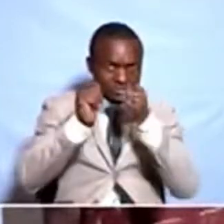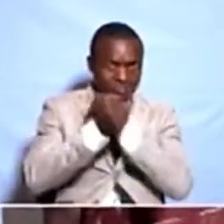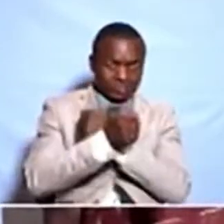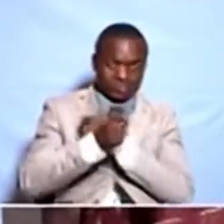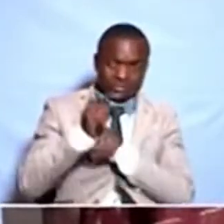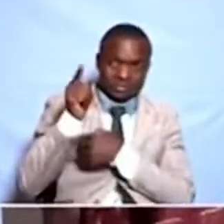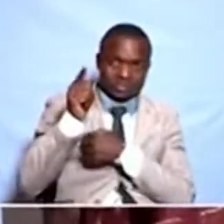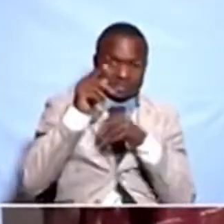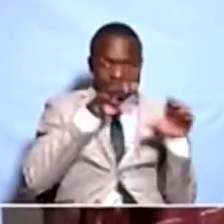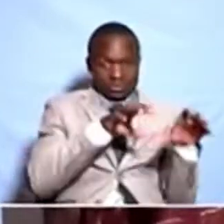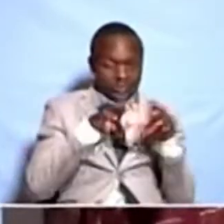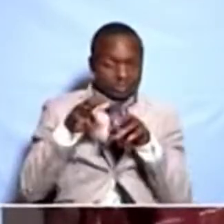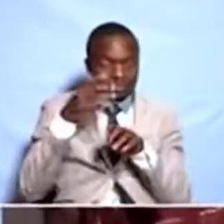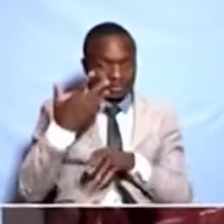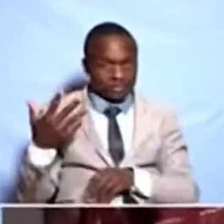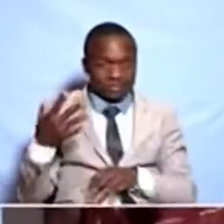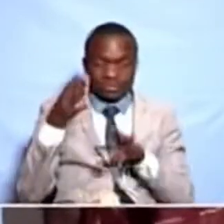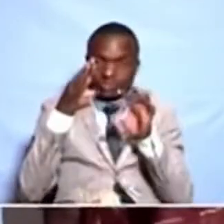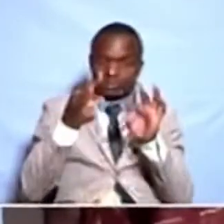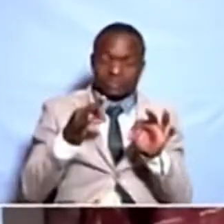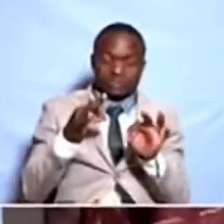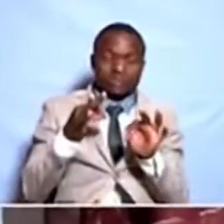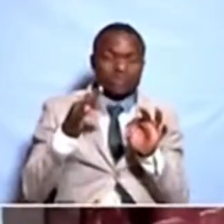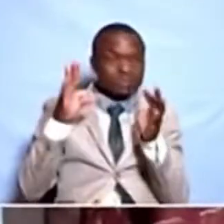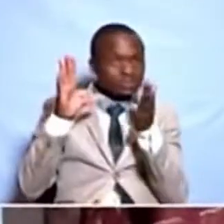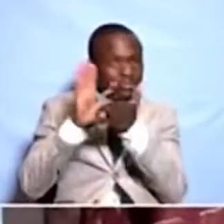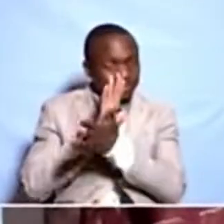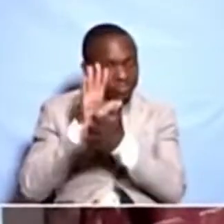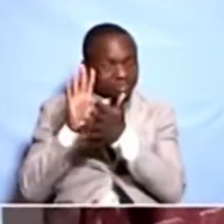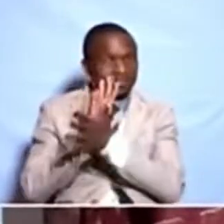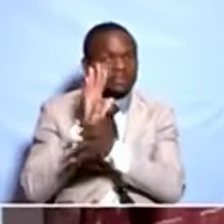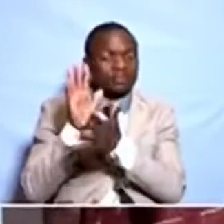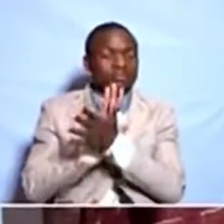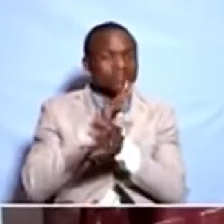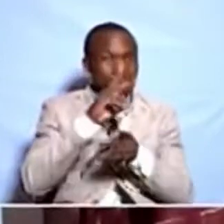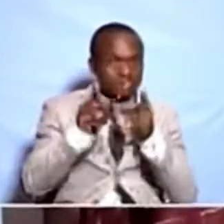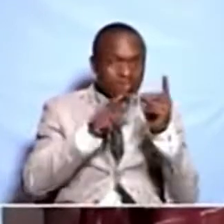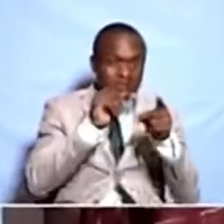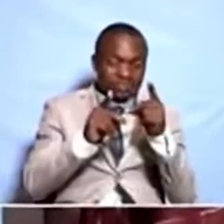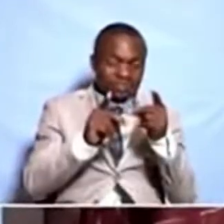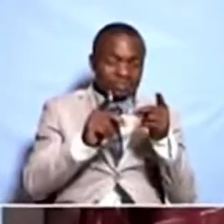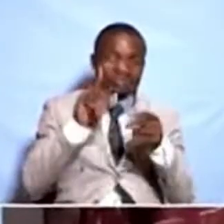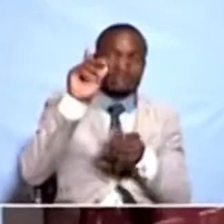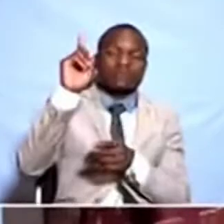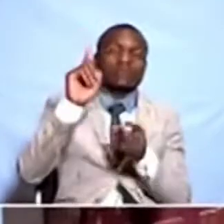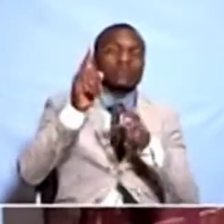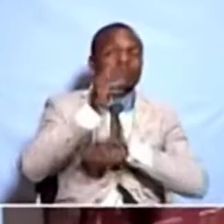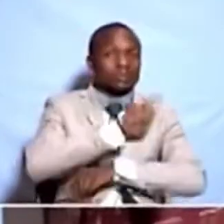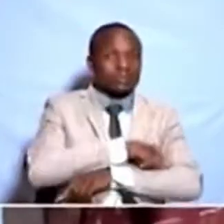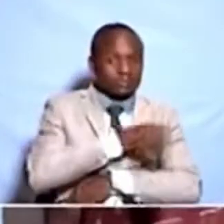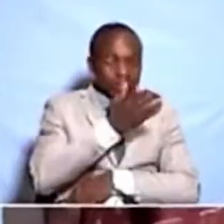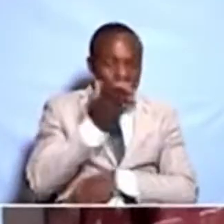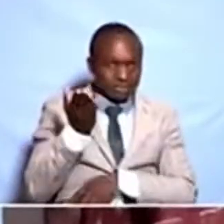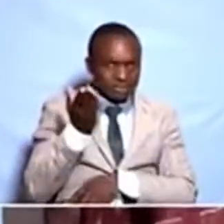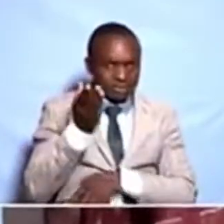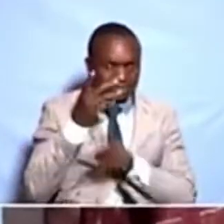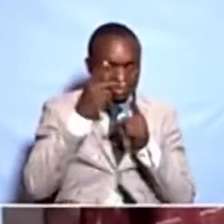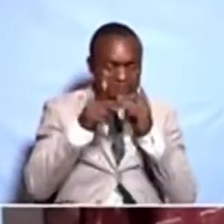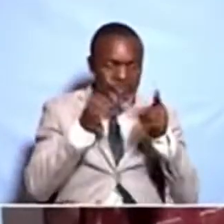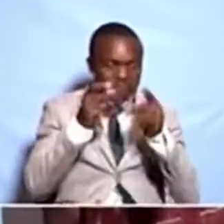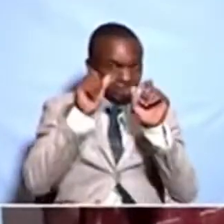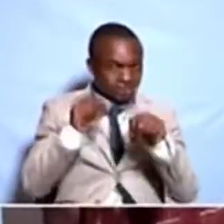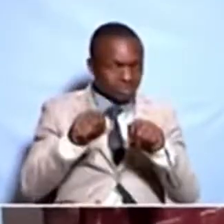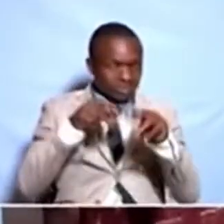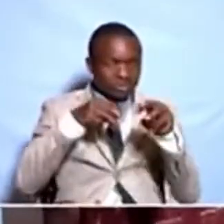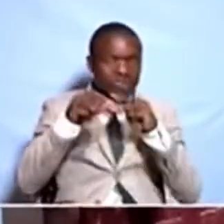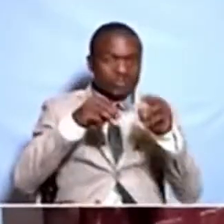doing things. So if you quickly process, even within a day, these are processes that you can actually manage